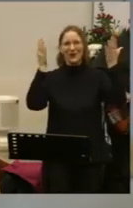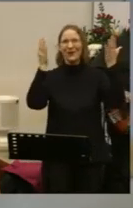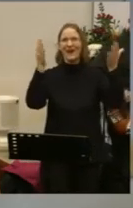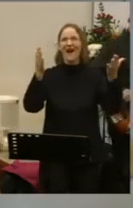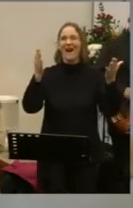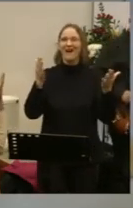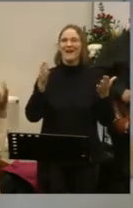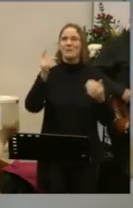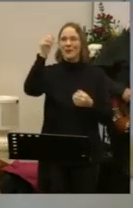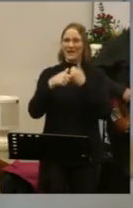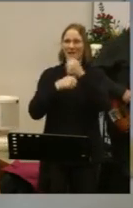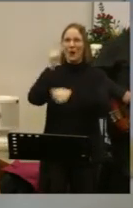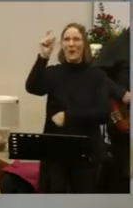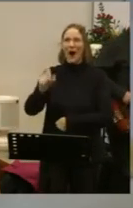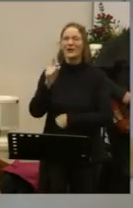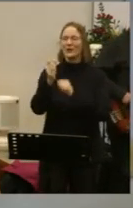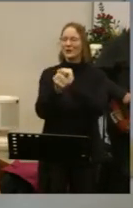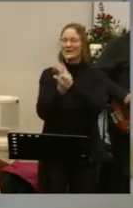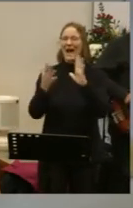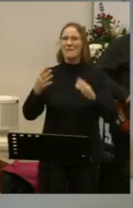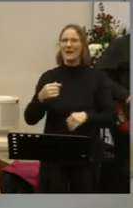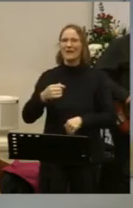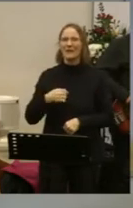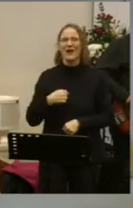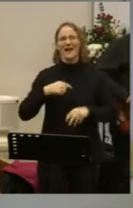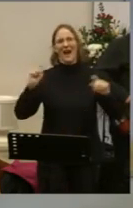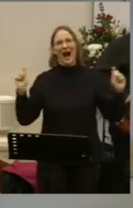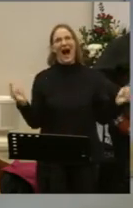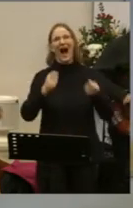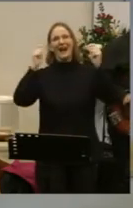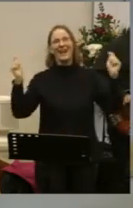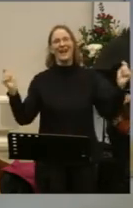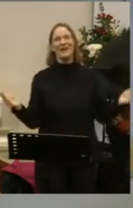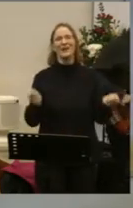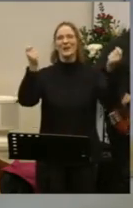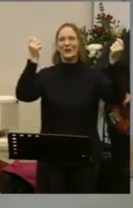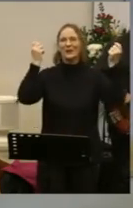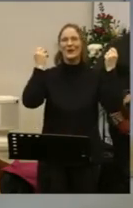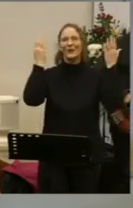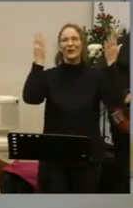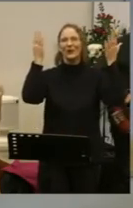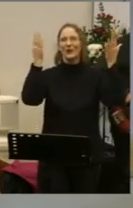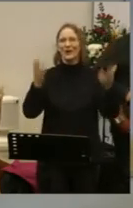Hallelujah, praise the one who set me free Hallelujah, Hallelujah,